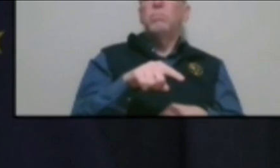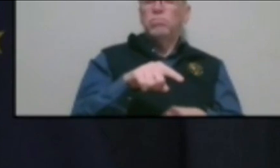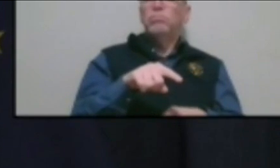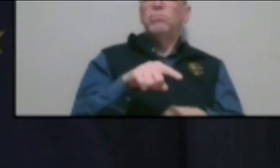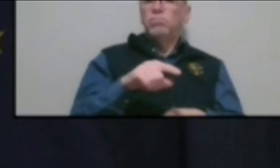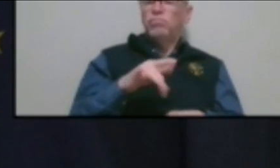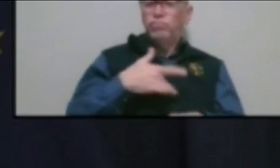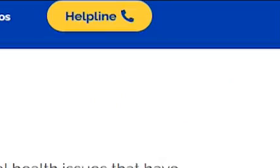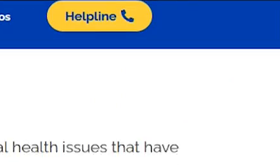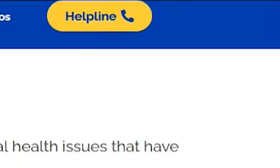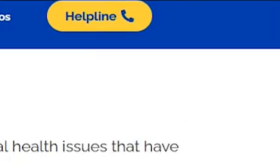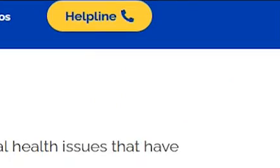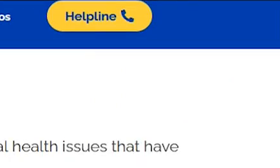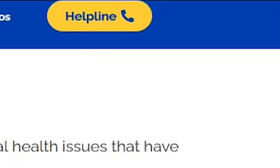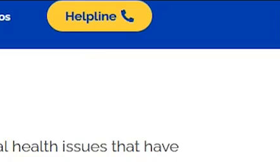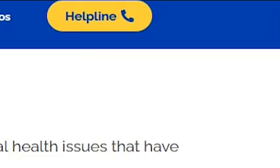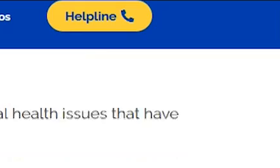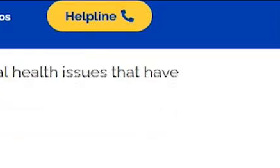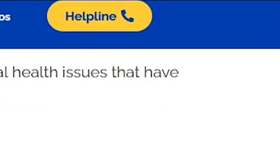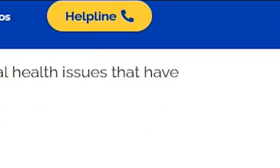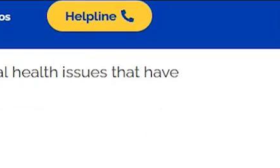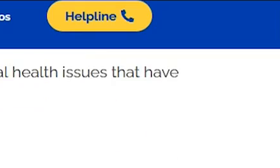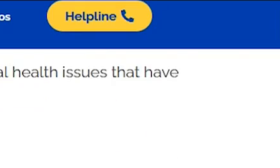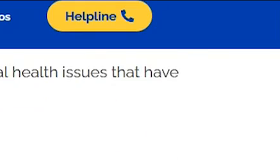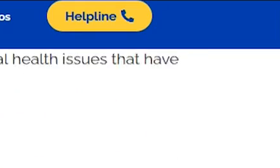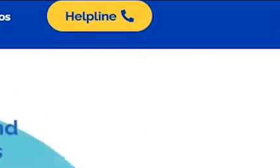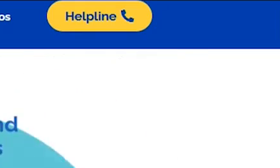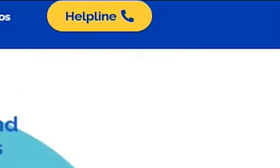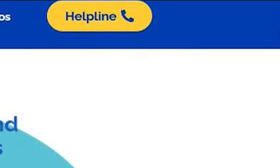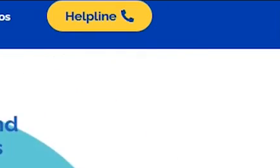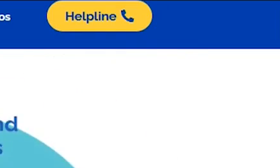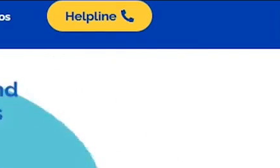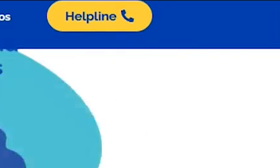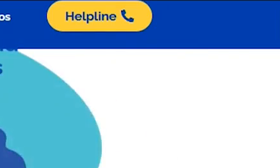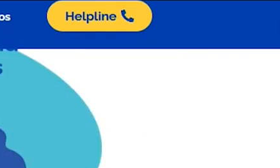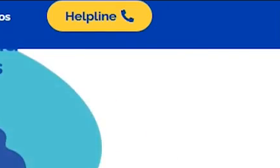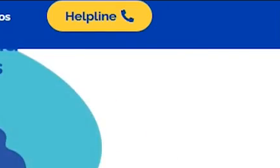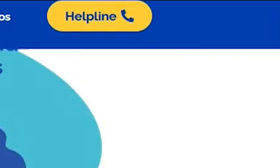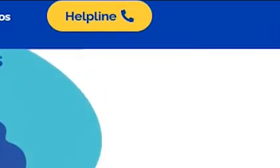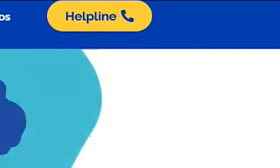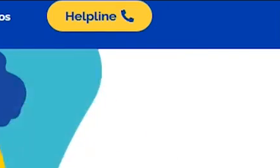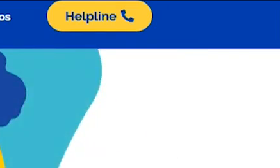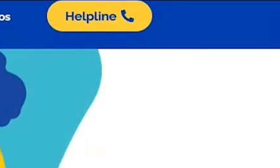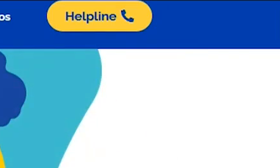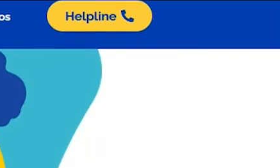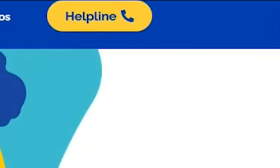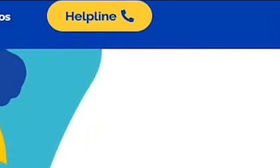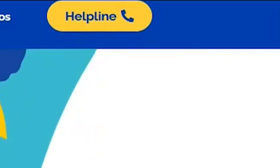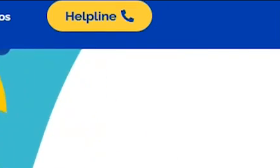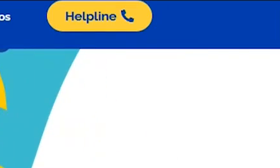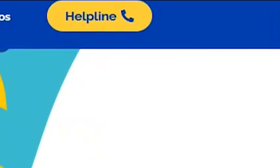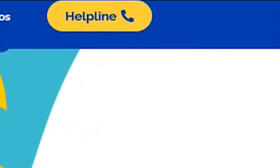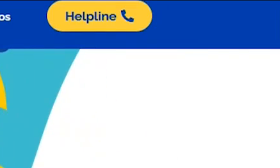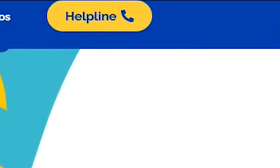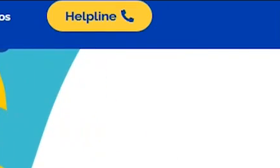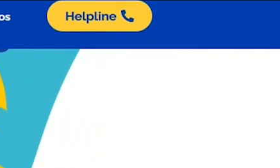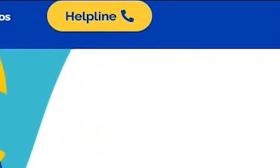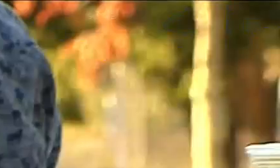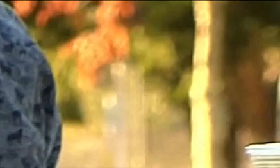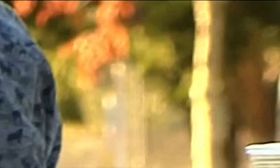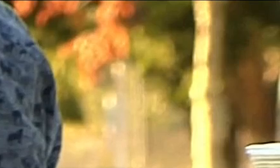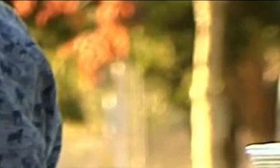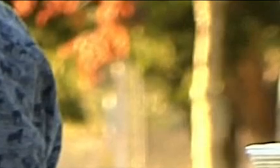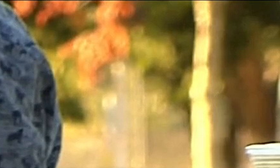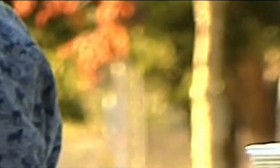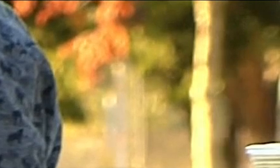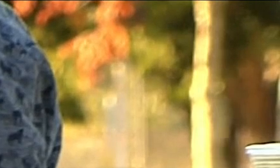a mental health diagnosis. Be Well Indiana has a variety of resources related to mental health and wellness, substance abuse and recovery,